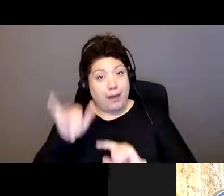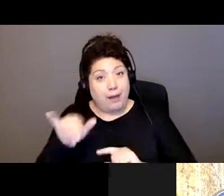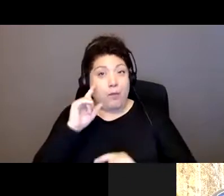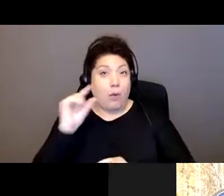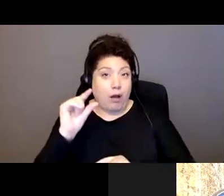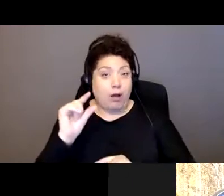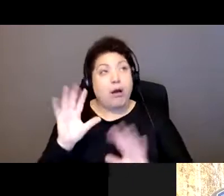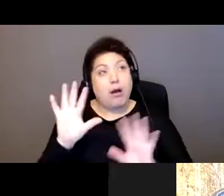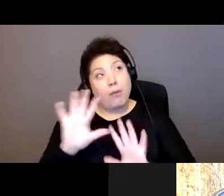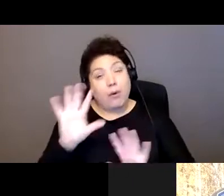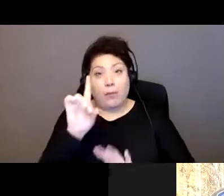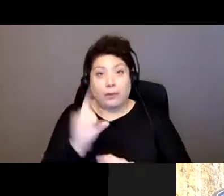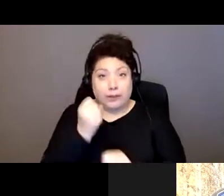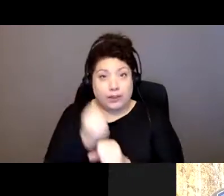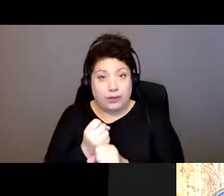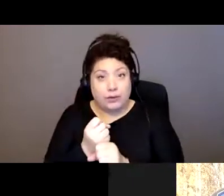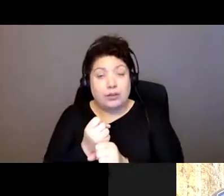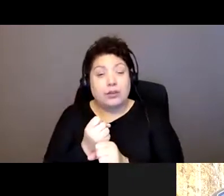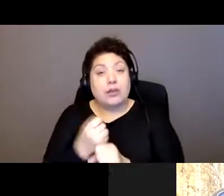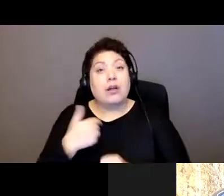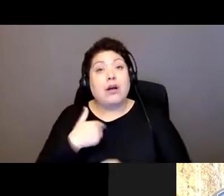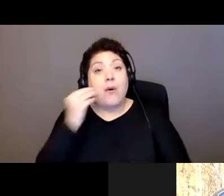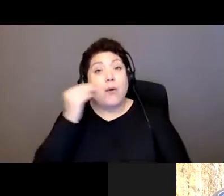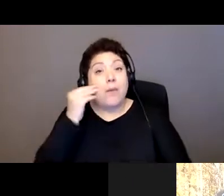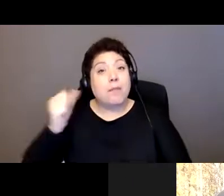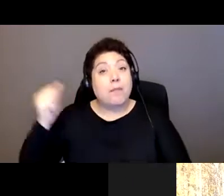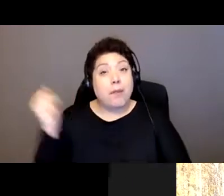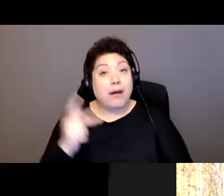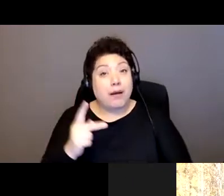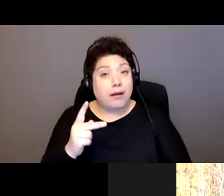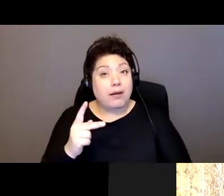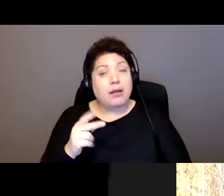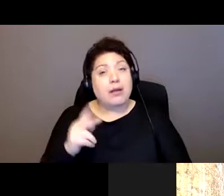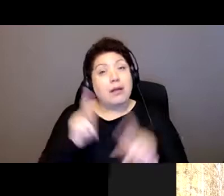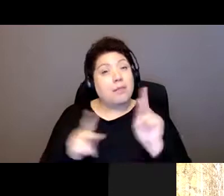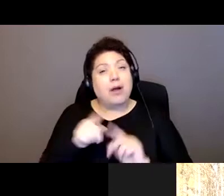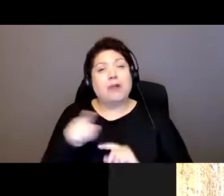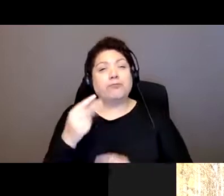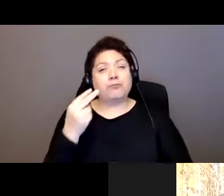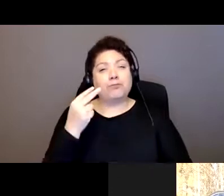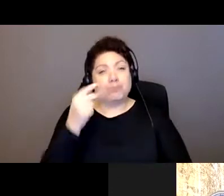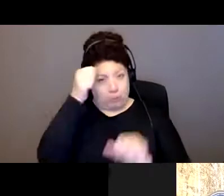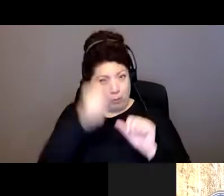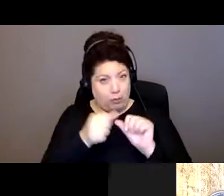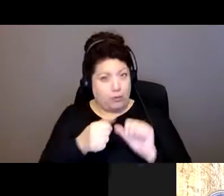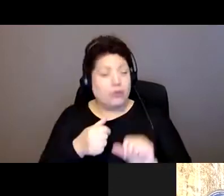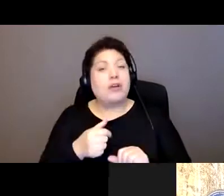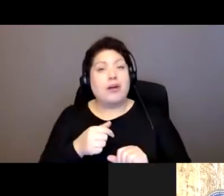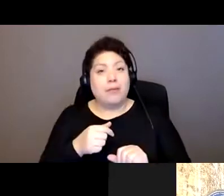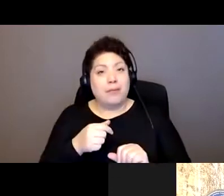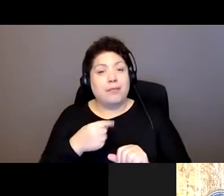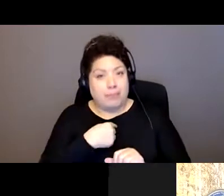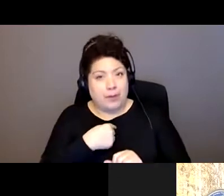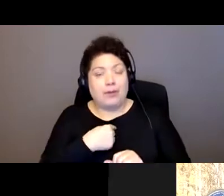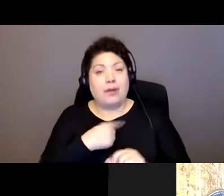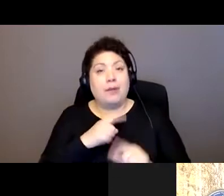about a year. Then I came back home, and people kind of still remember who I was, but they didn't really pick